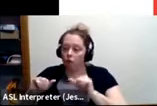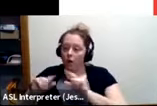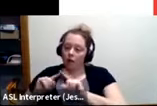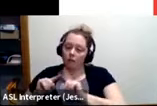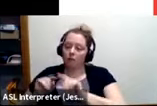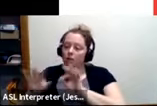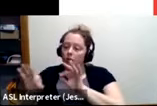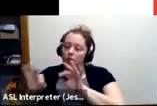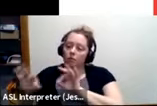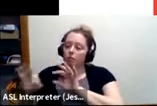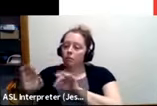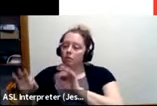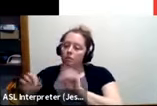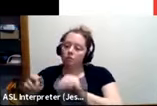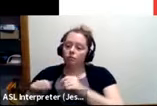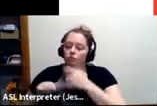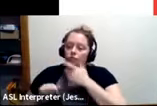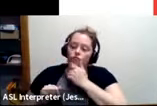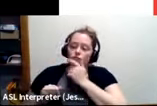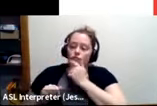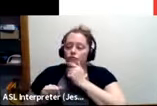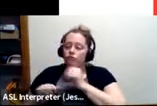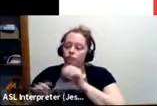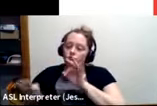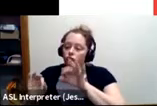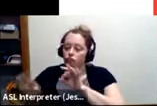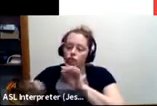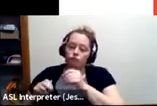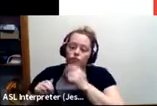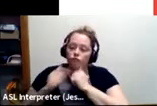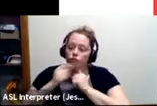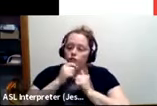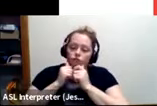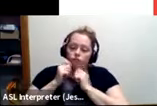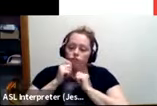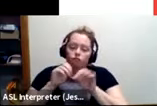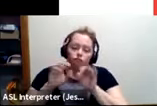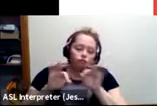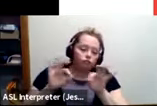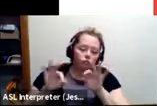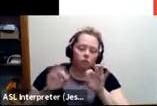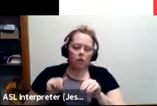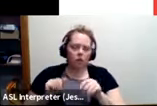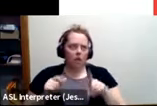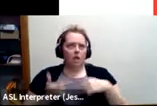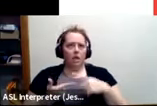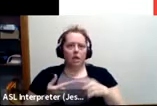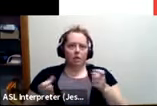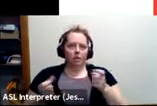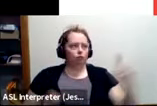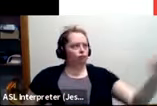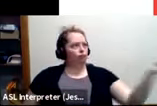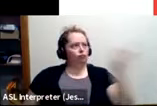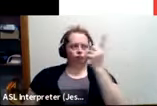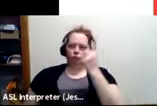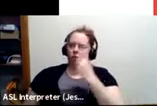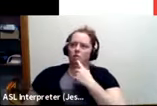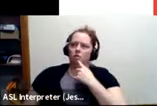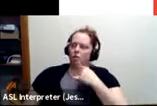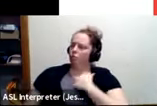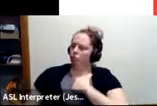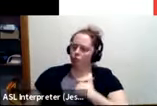And the manager of the store comes up and says, I'm sorry, our other customers are going to be uncomfortable with this. I don't think that you can come into the